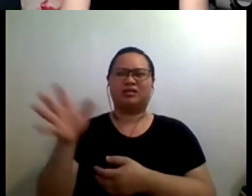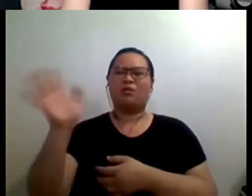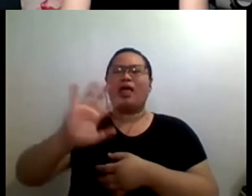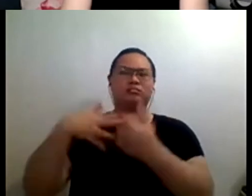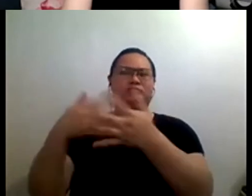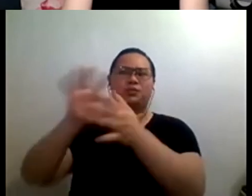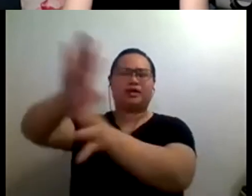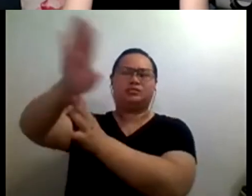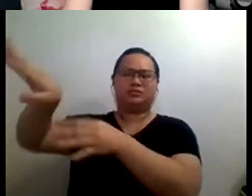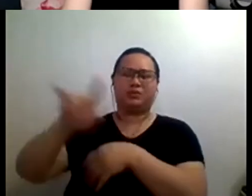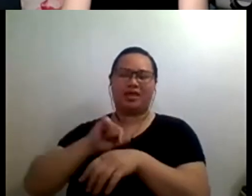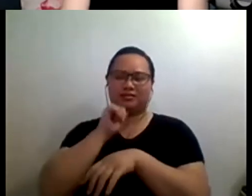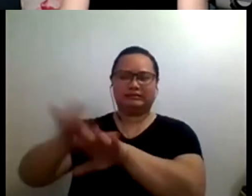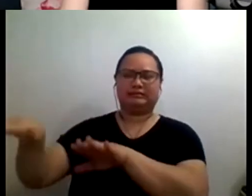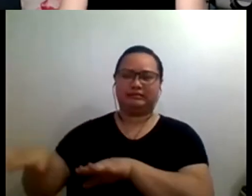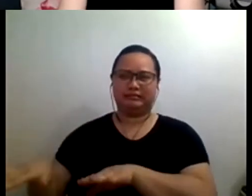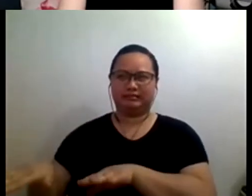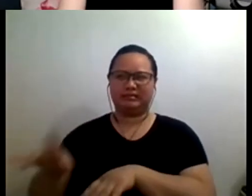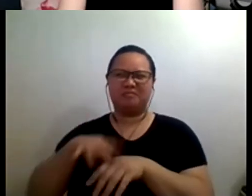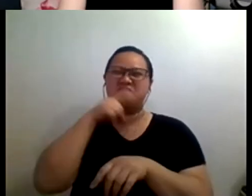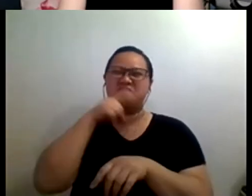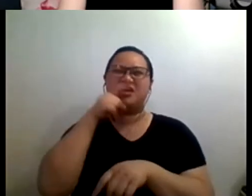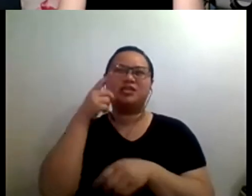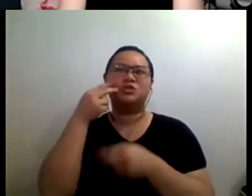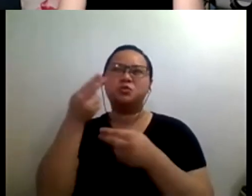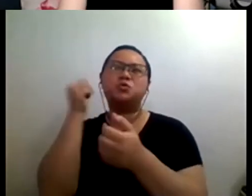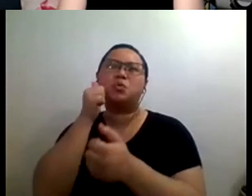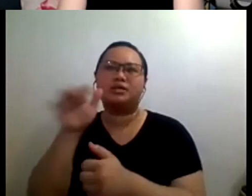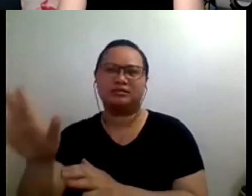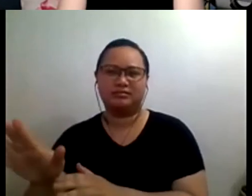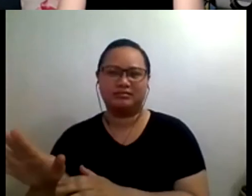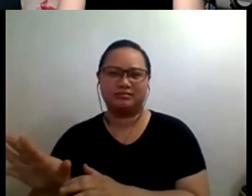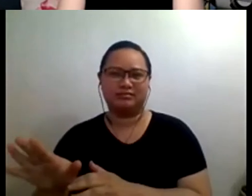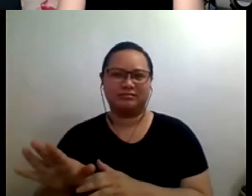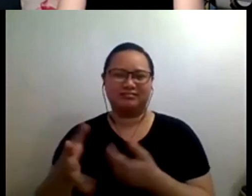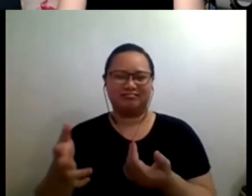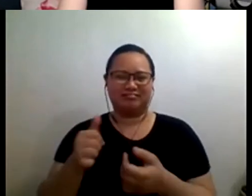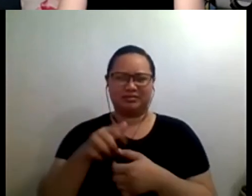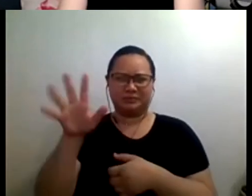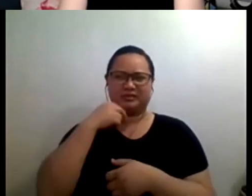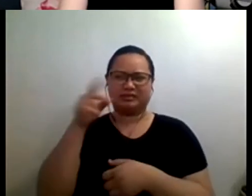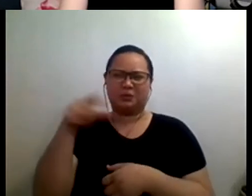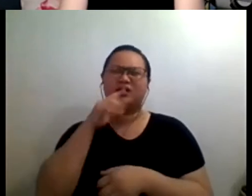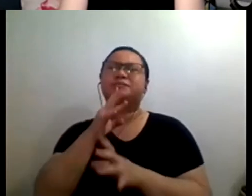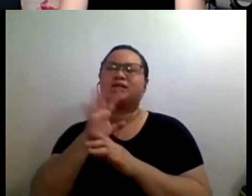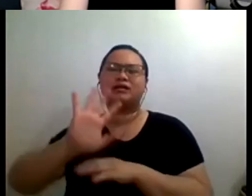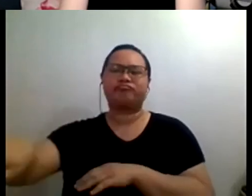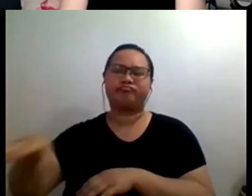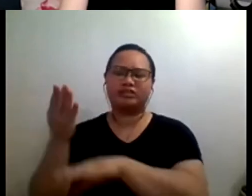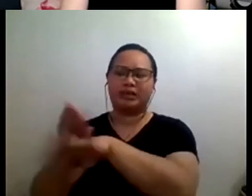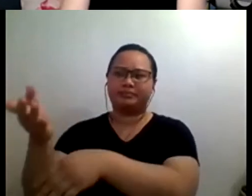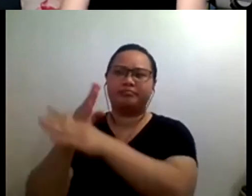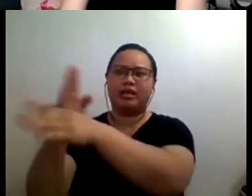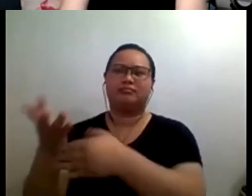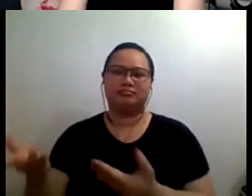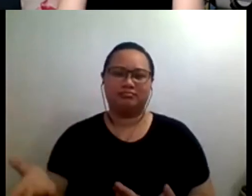magsalita, puro fake news ang sinishare niyan, ano yan, radicalism, etc. Wala na siyang, it doesn't deserve a voice anymore. That's when